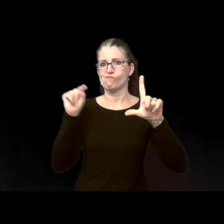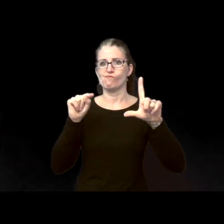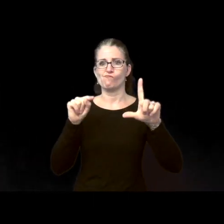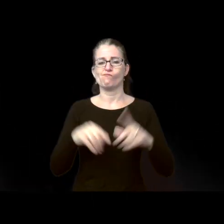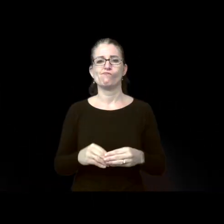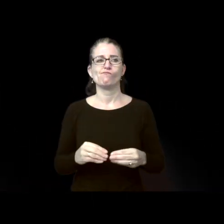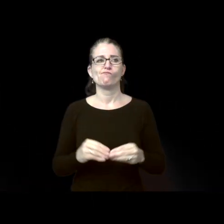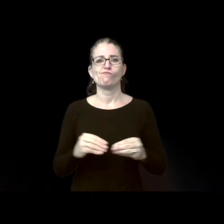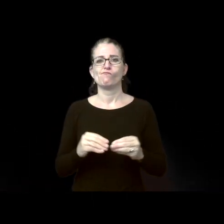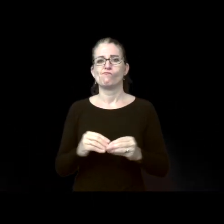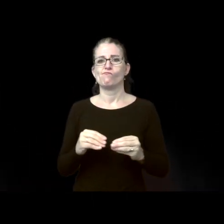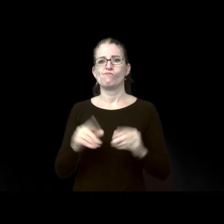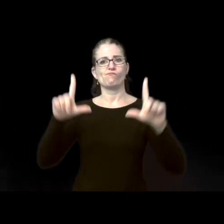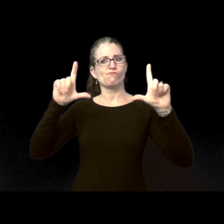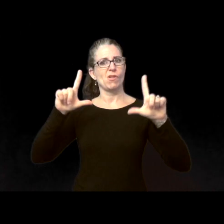Headshot.